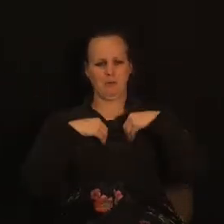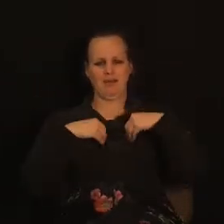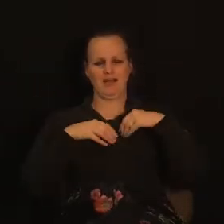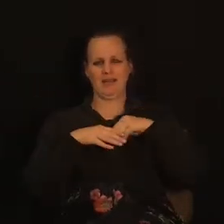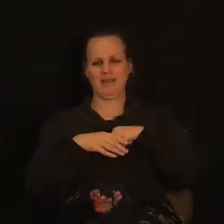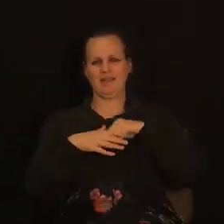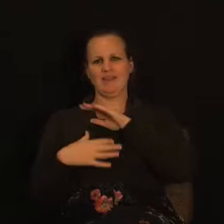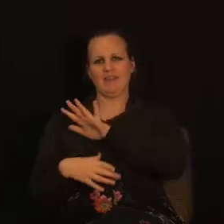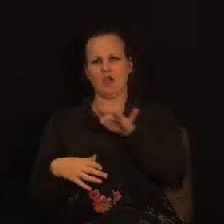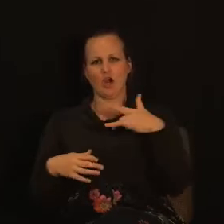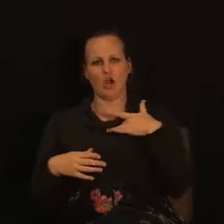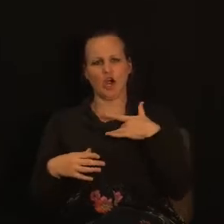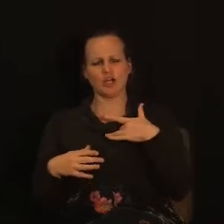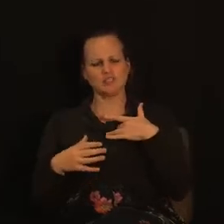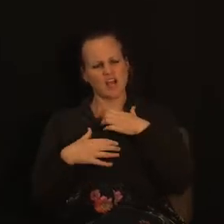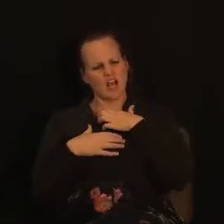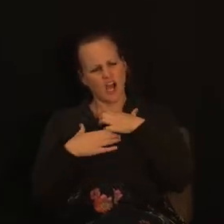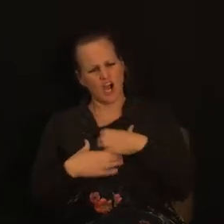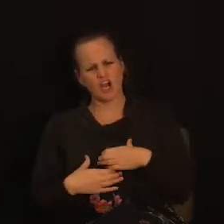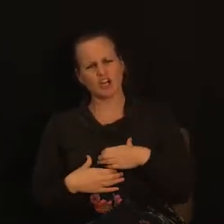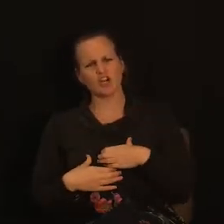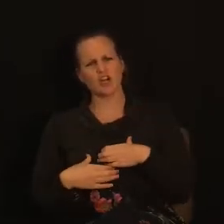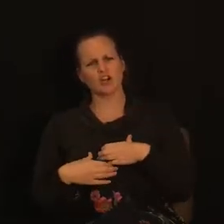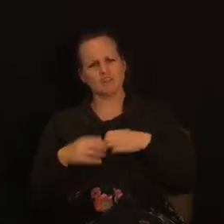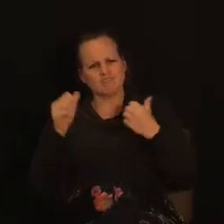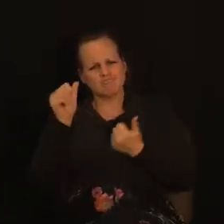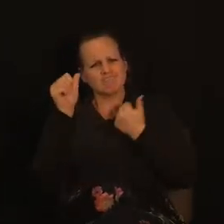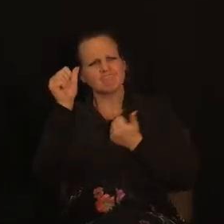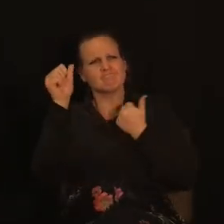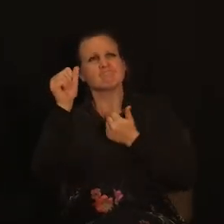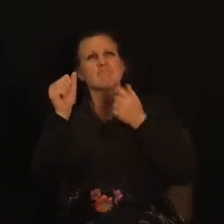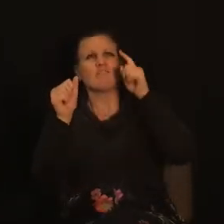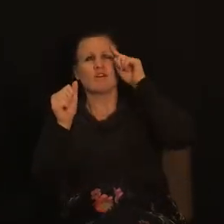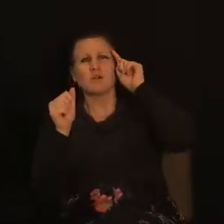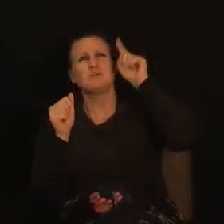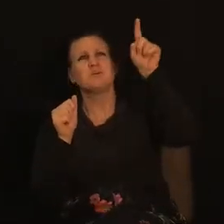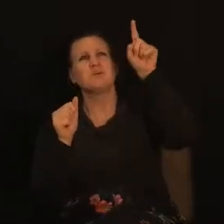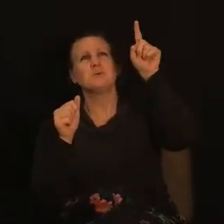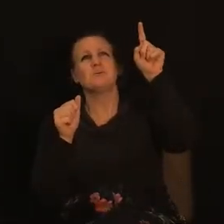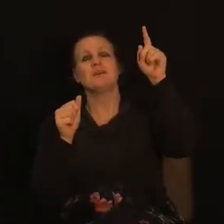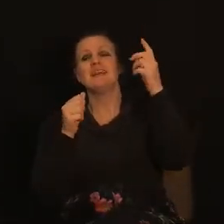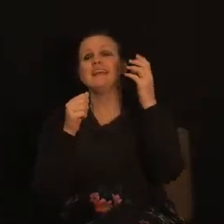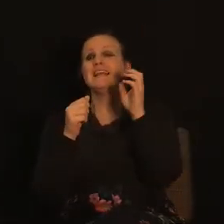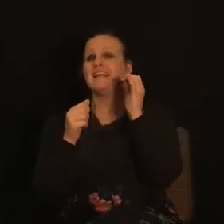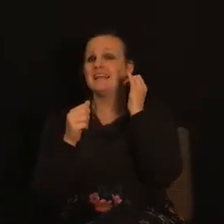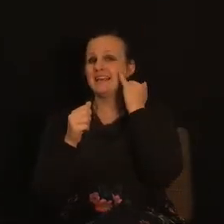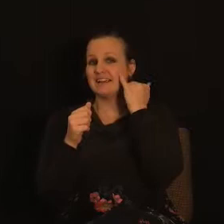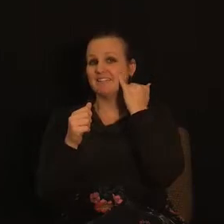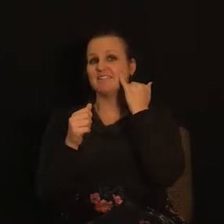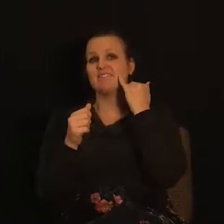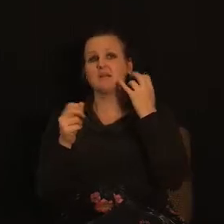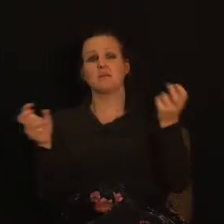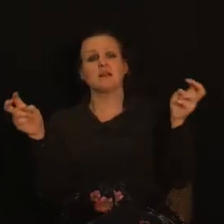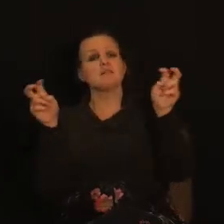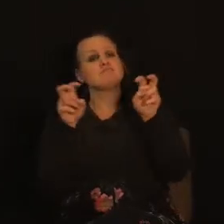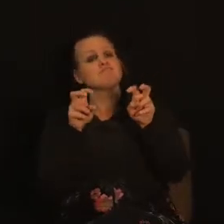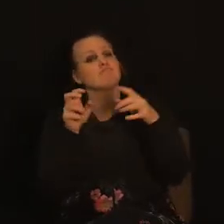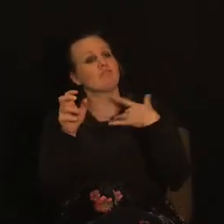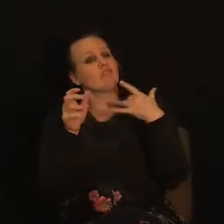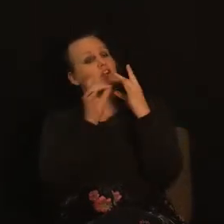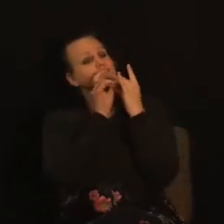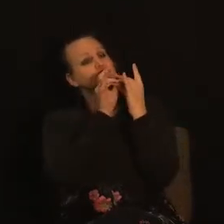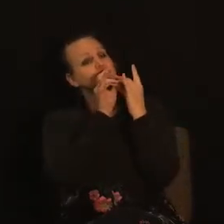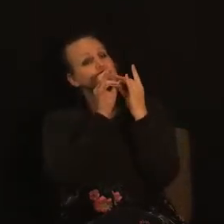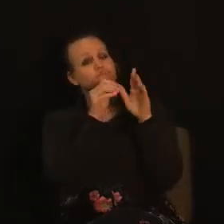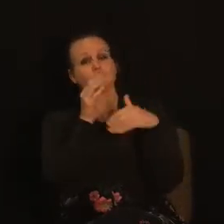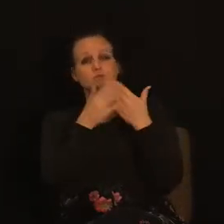you, Father, that even if they've been sitting next to you this whole time, that they would not be content with that, but that they would climb right over the books